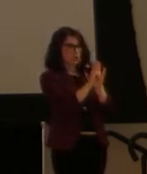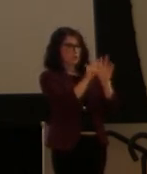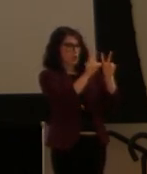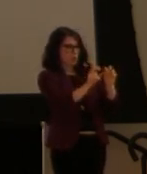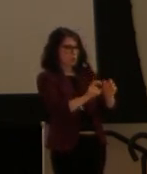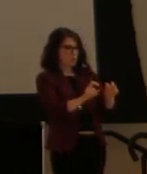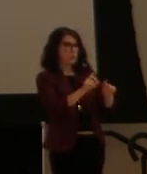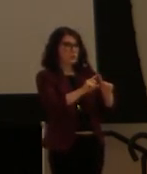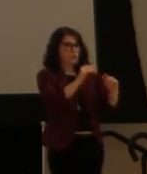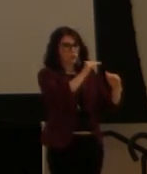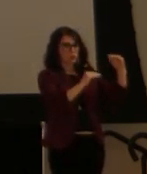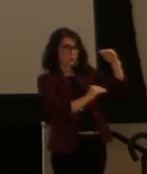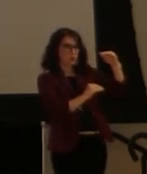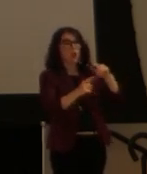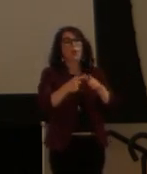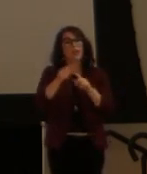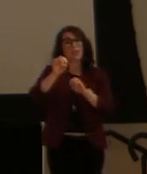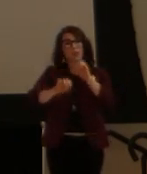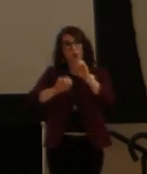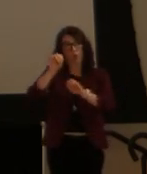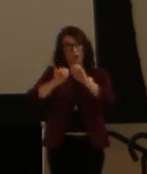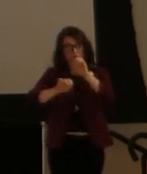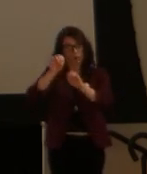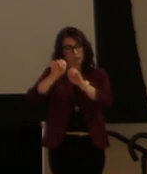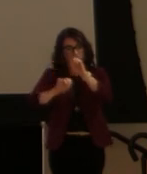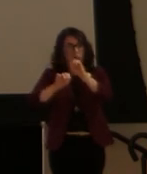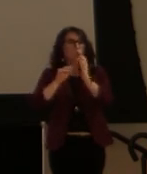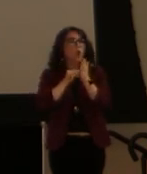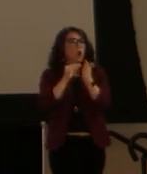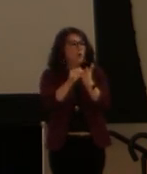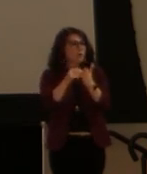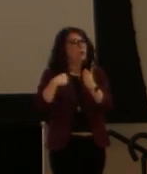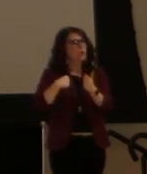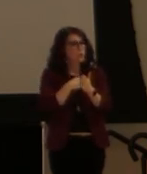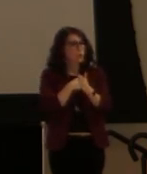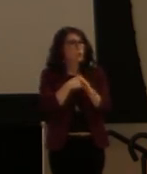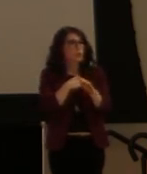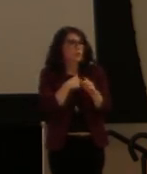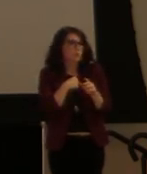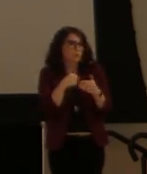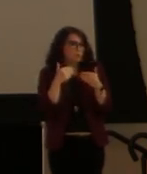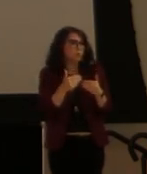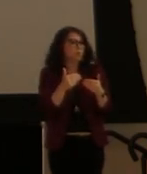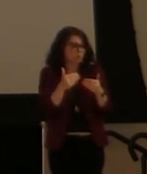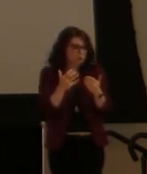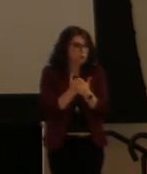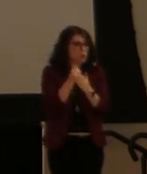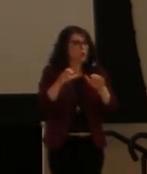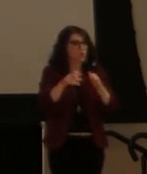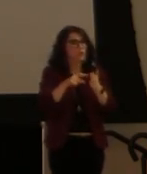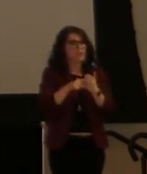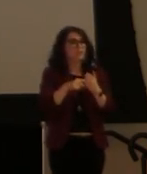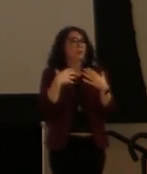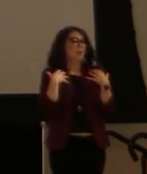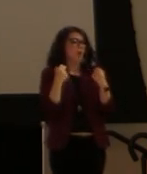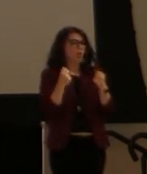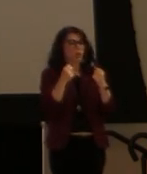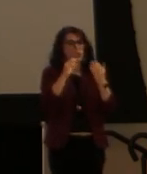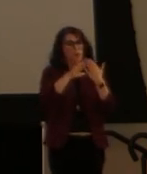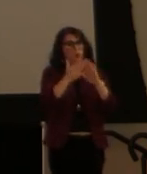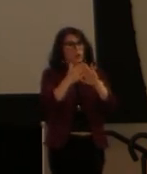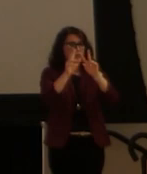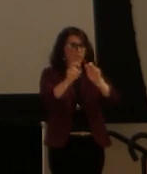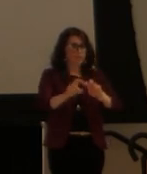inequities, and then the evaluation. So oftentimes we do these community health assessments or needs assessments. We